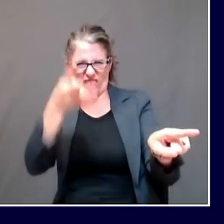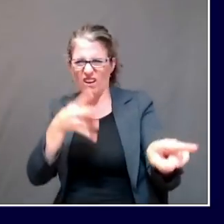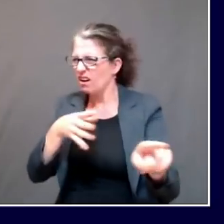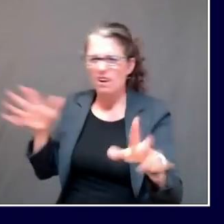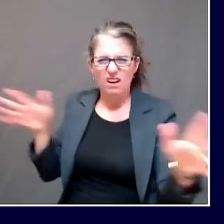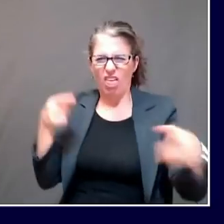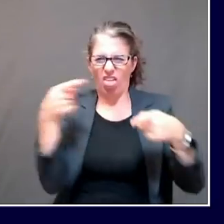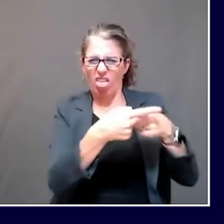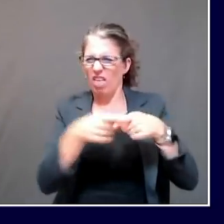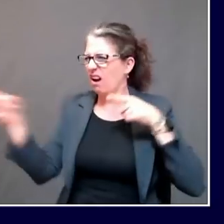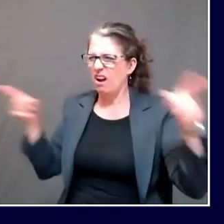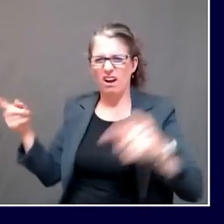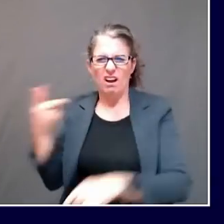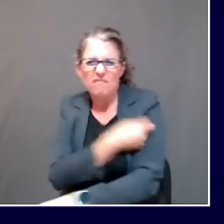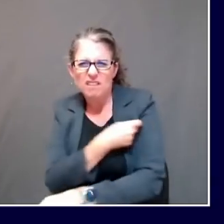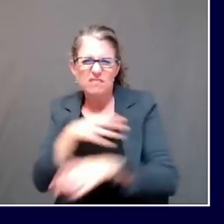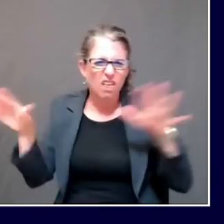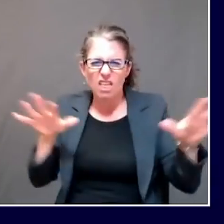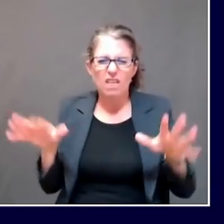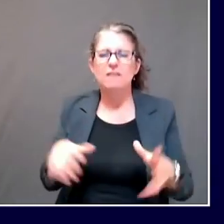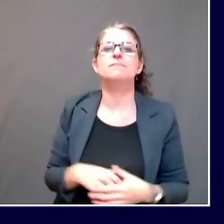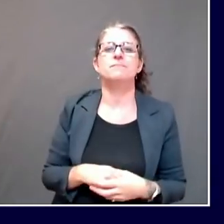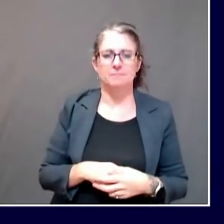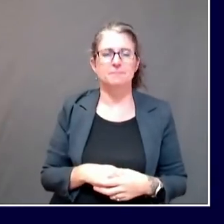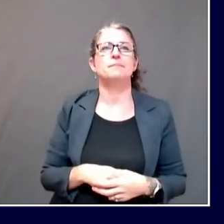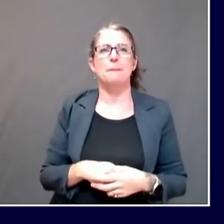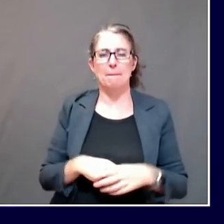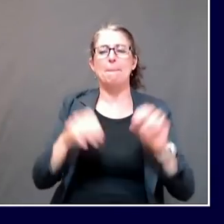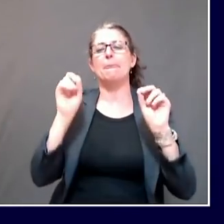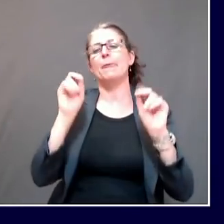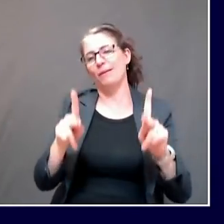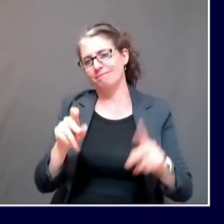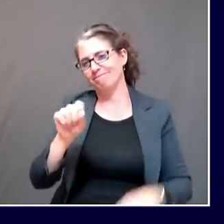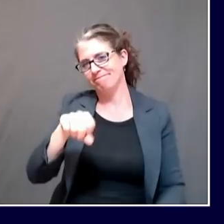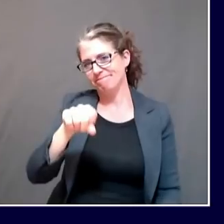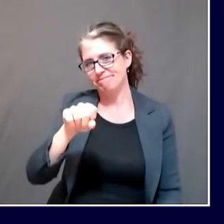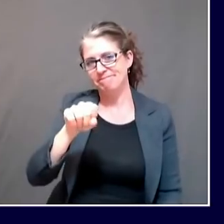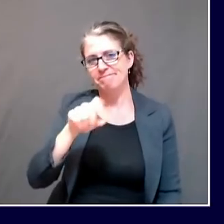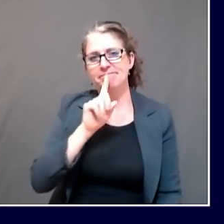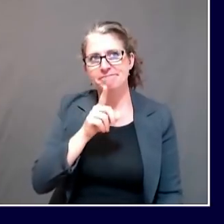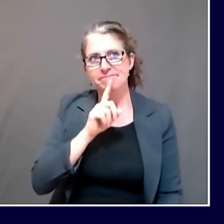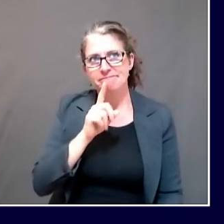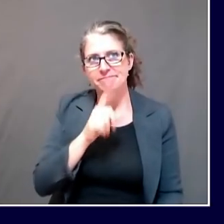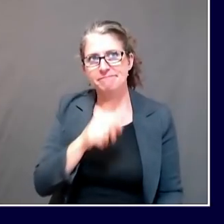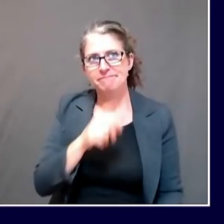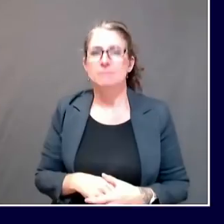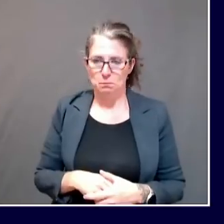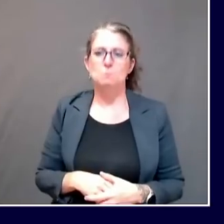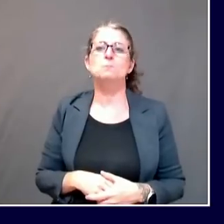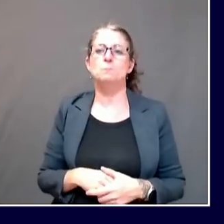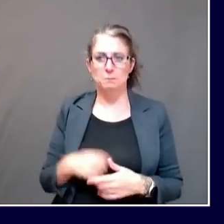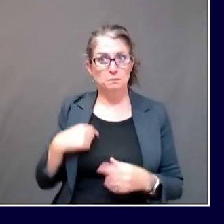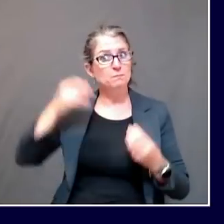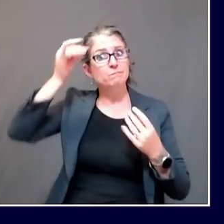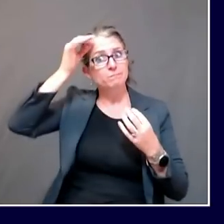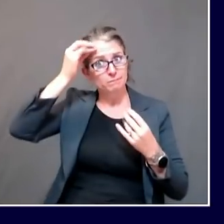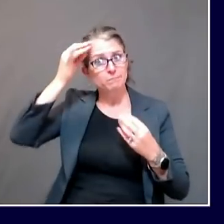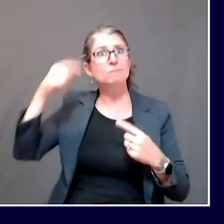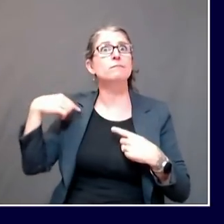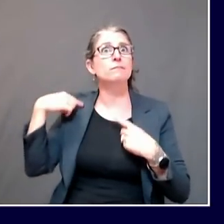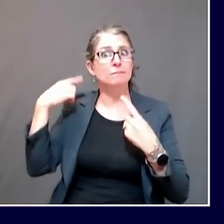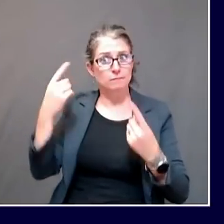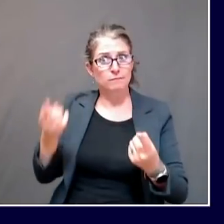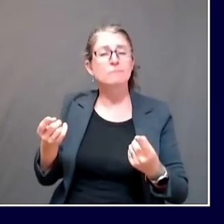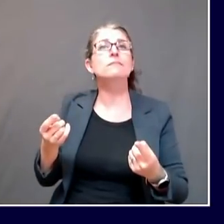on my mind. I know on a lot of folks who work on COVID-19's mind in Maine. The bottom